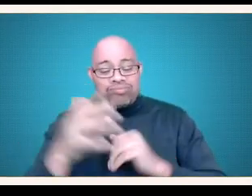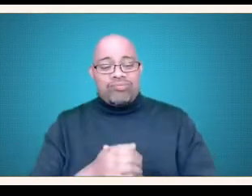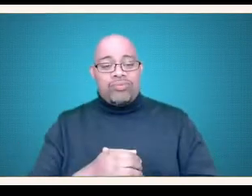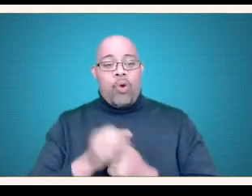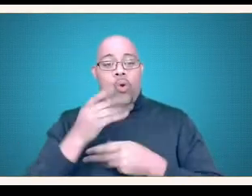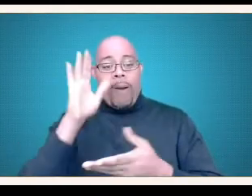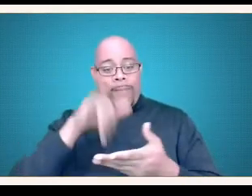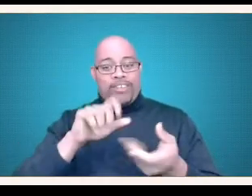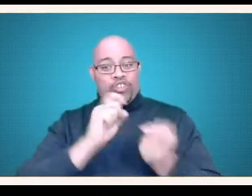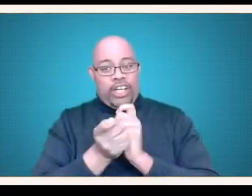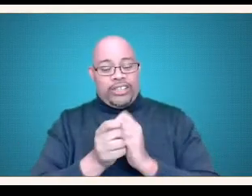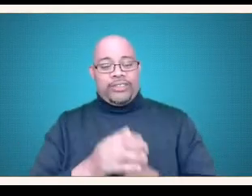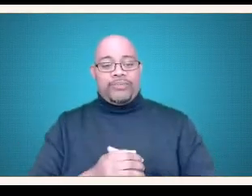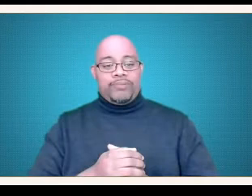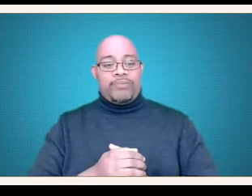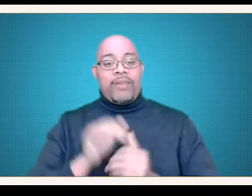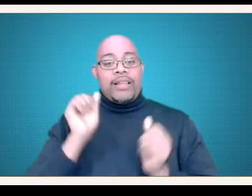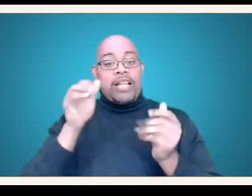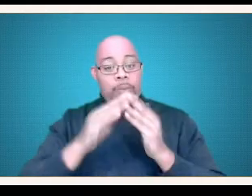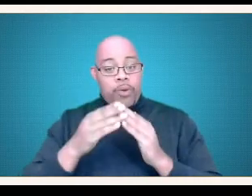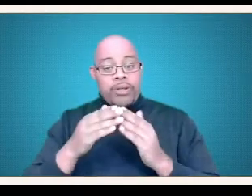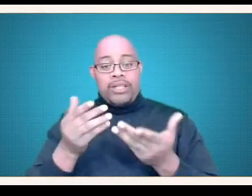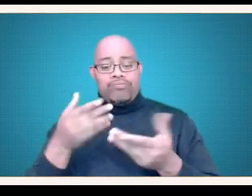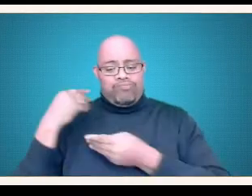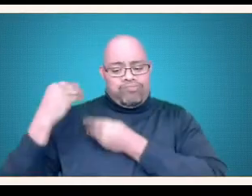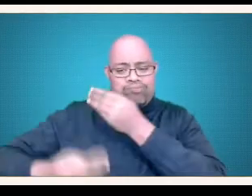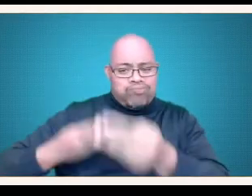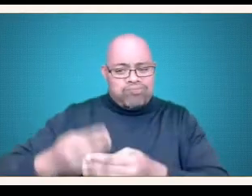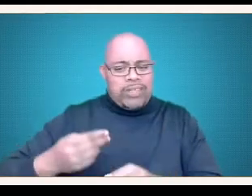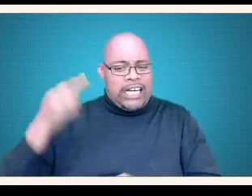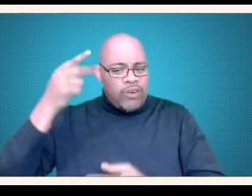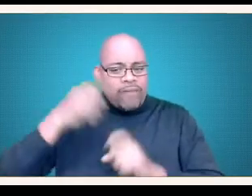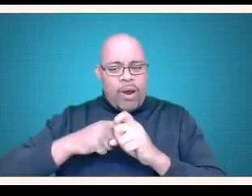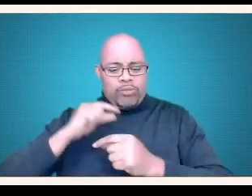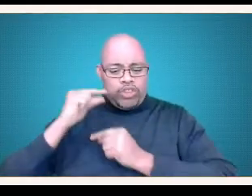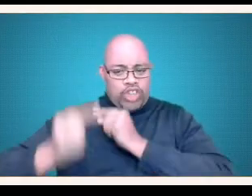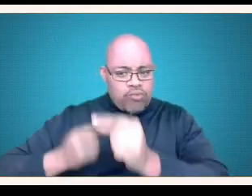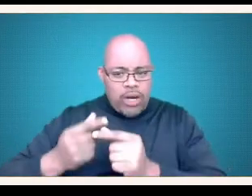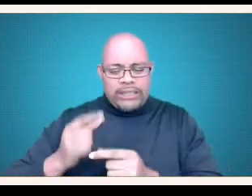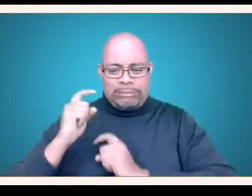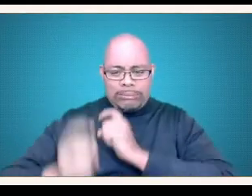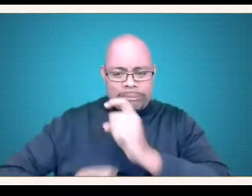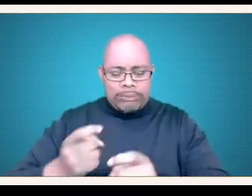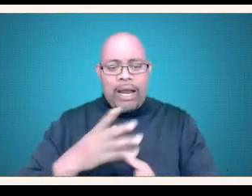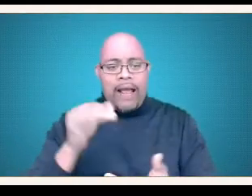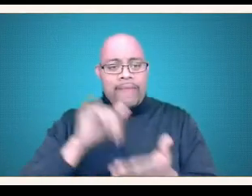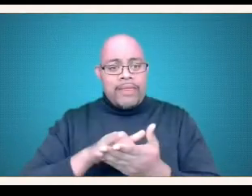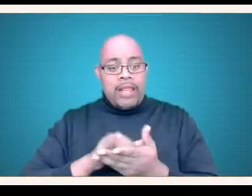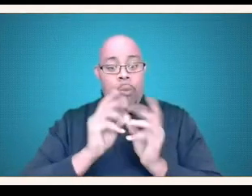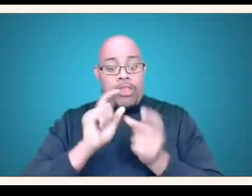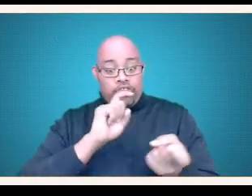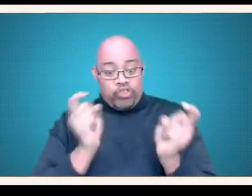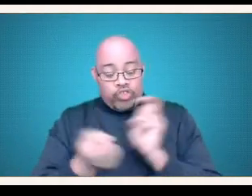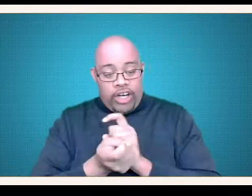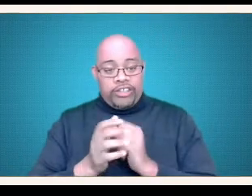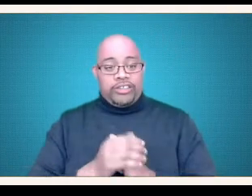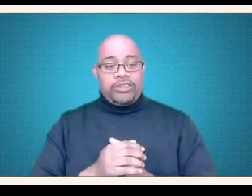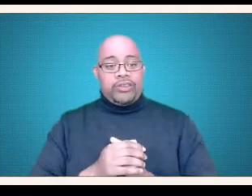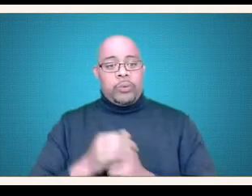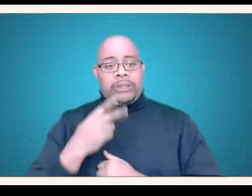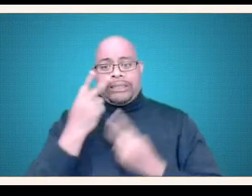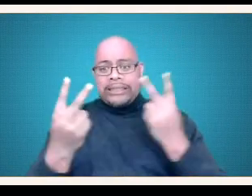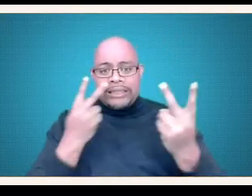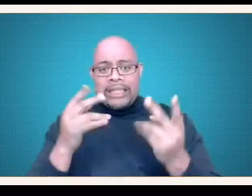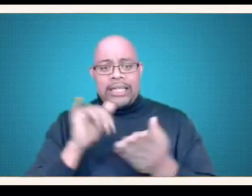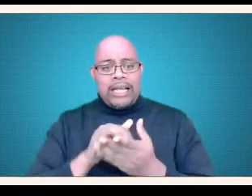environmental disruption caused by these changes. These communities pass down traditional knowledge from generation to generation, and as the climate